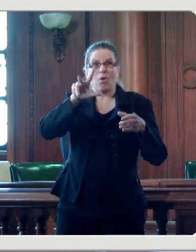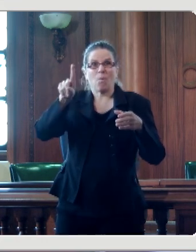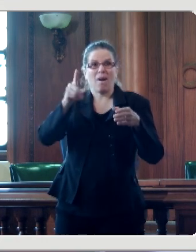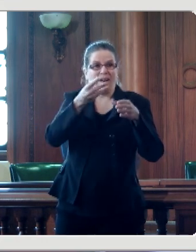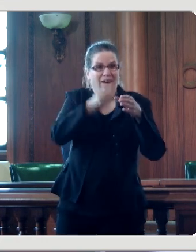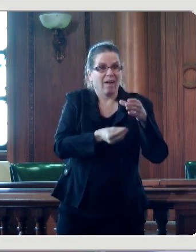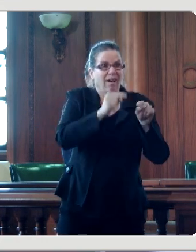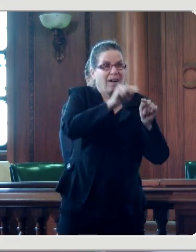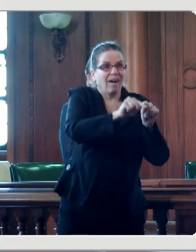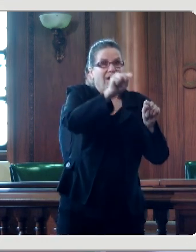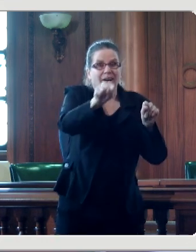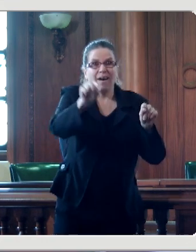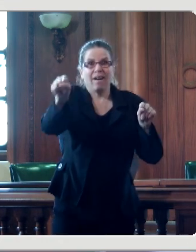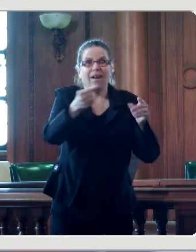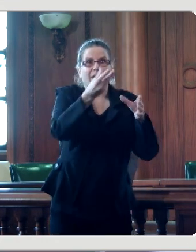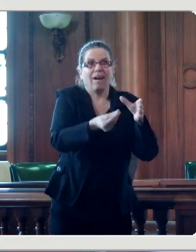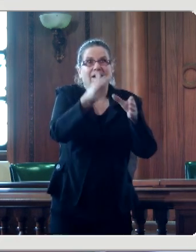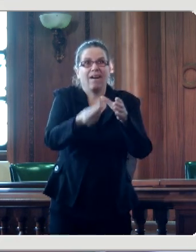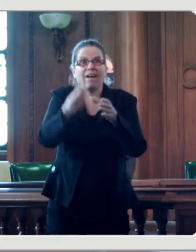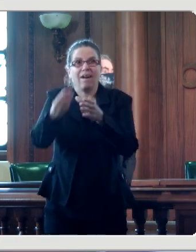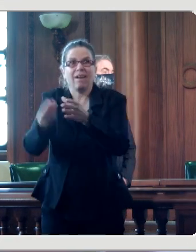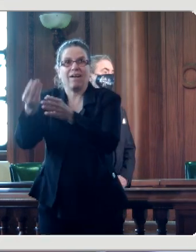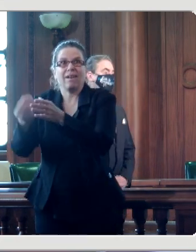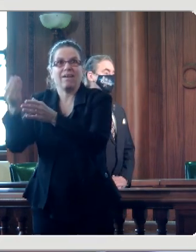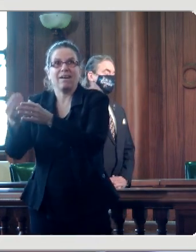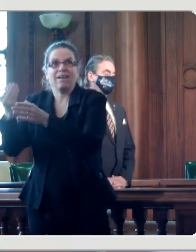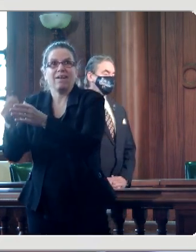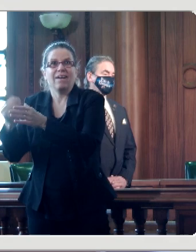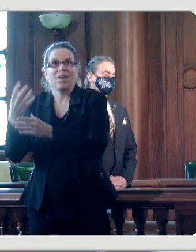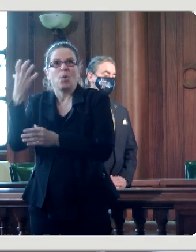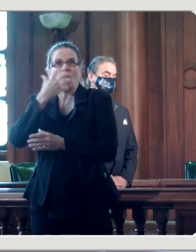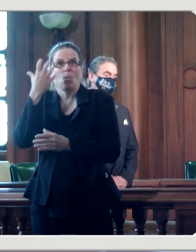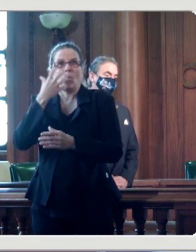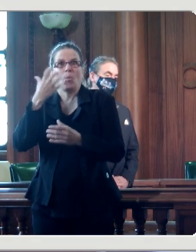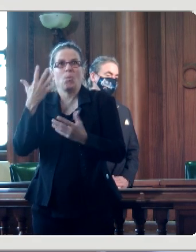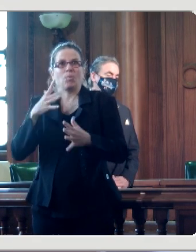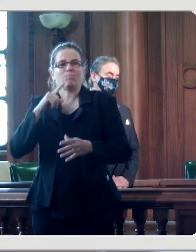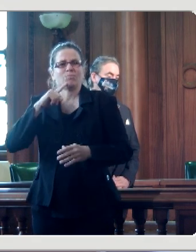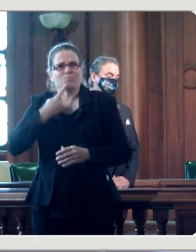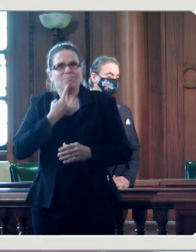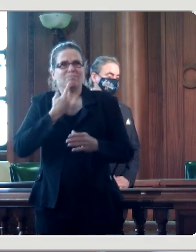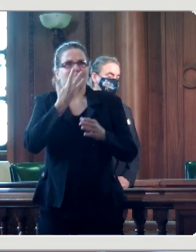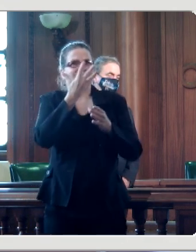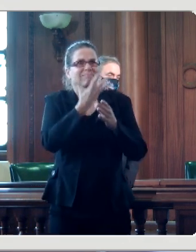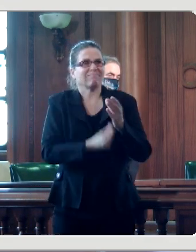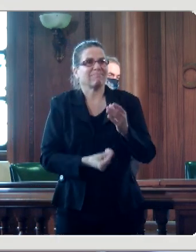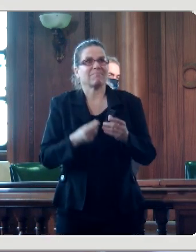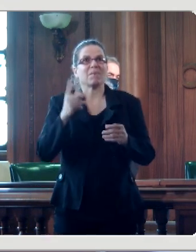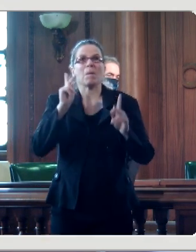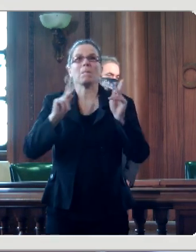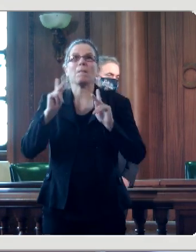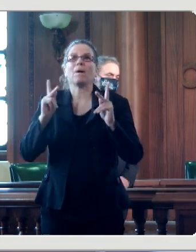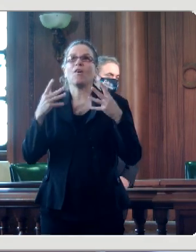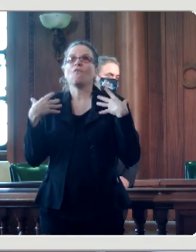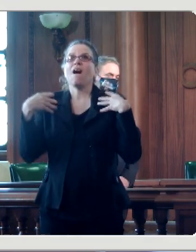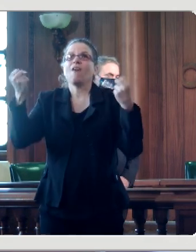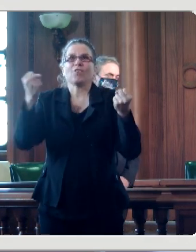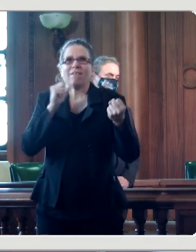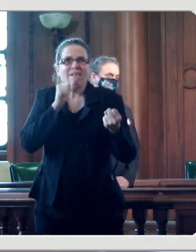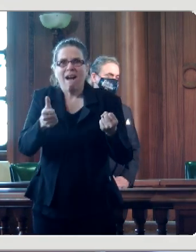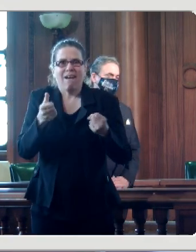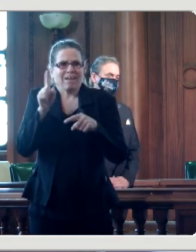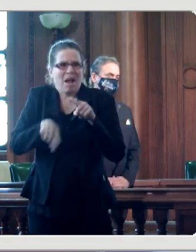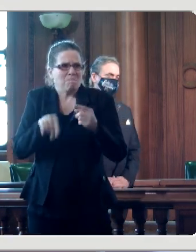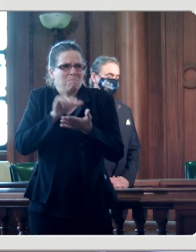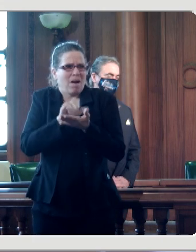a loss that's so profound that many individuals will never, ever, ever recover. And so